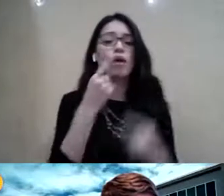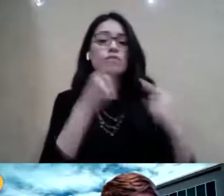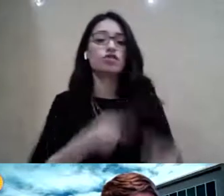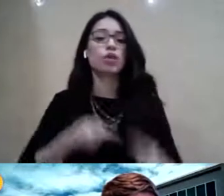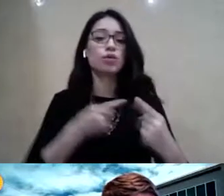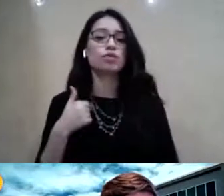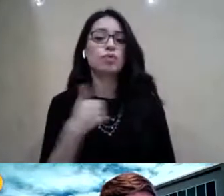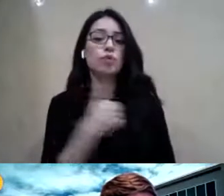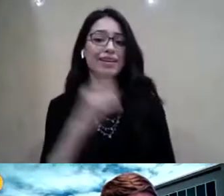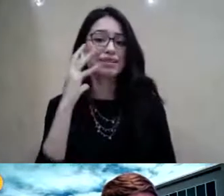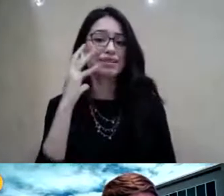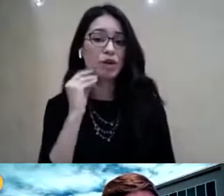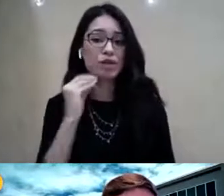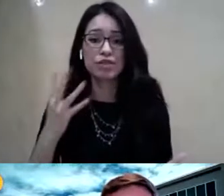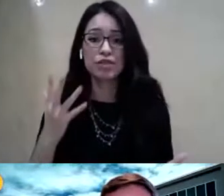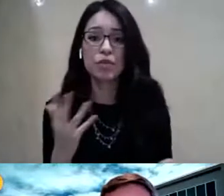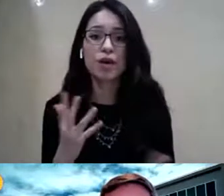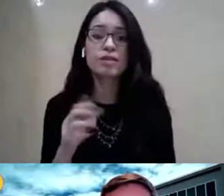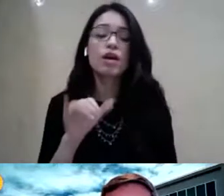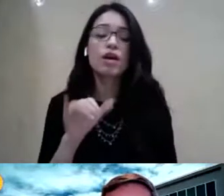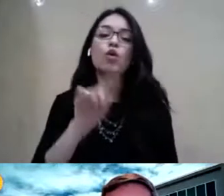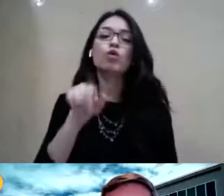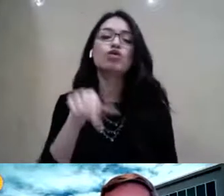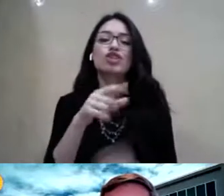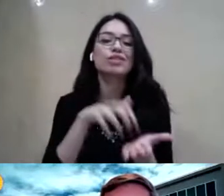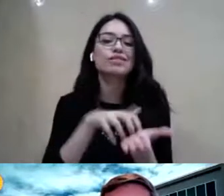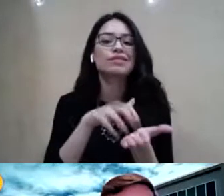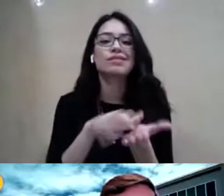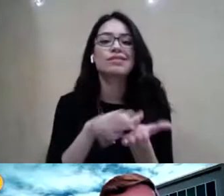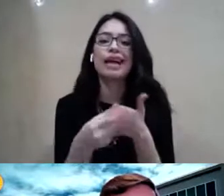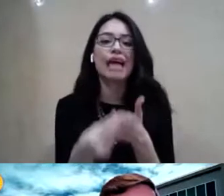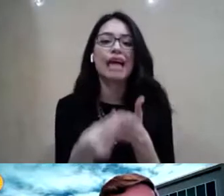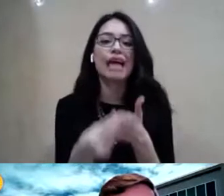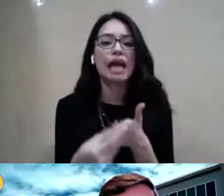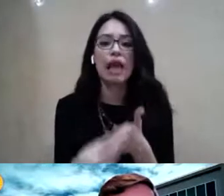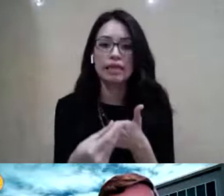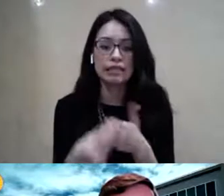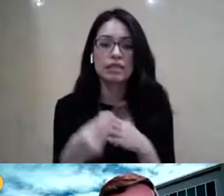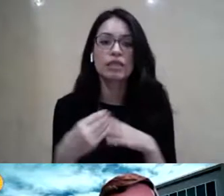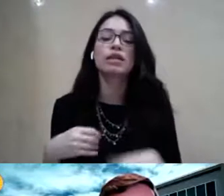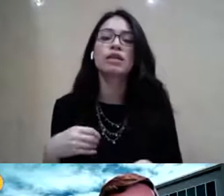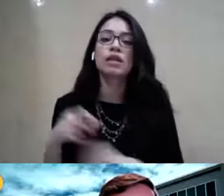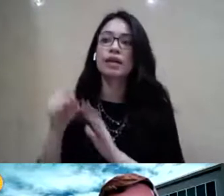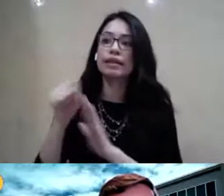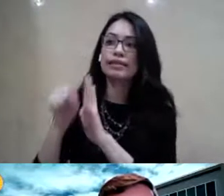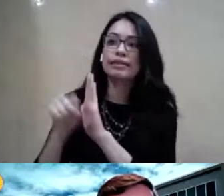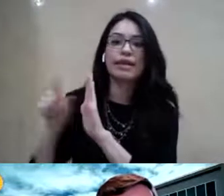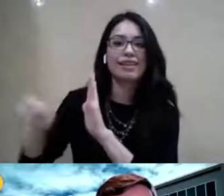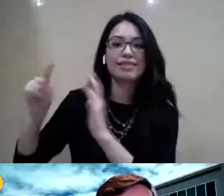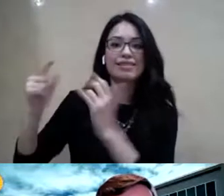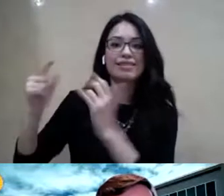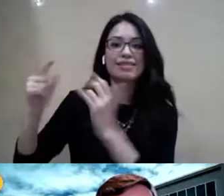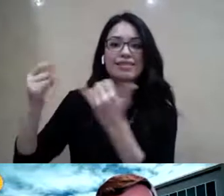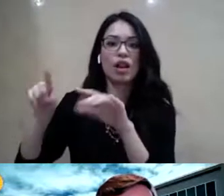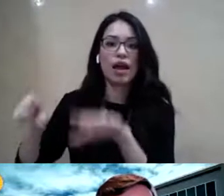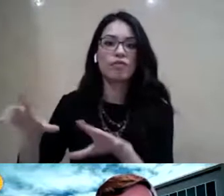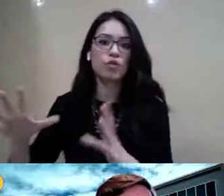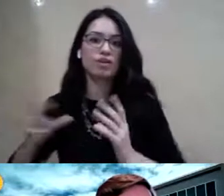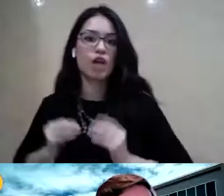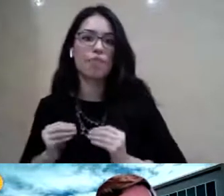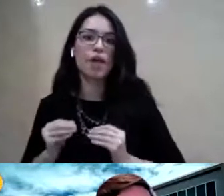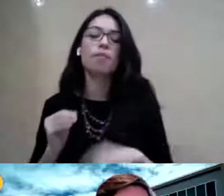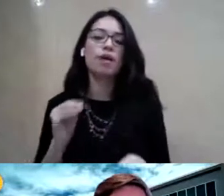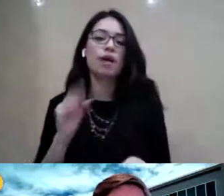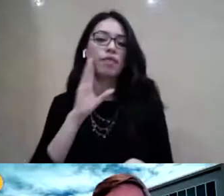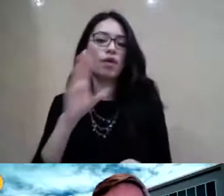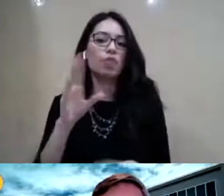just draft guidelines. The state legislature still has to adopt them. They are just holding their first hearings on them this week. So